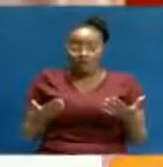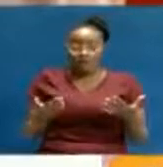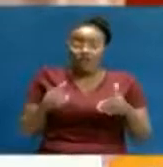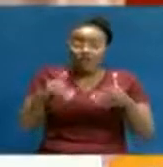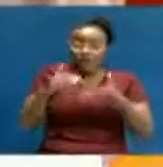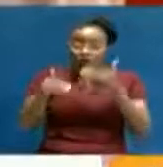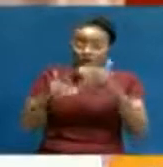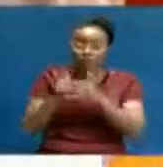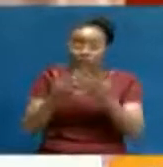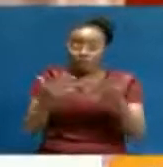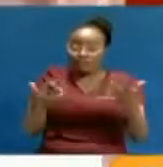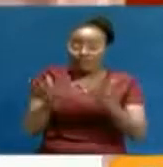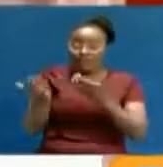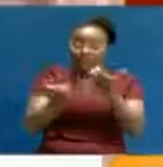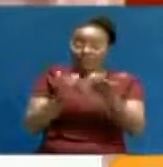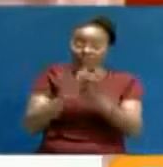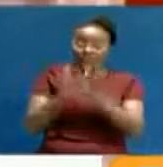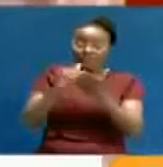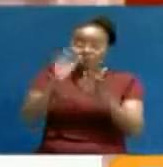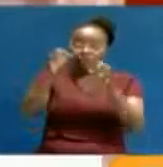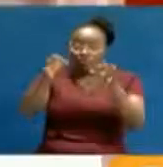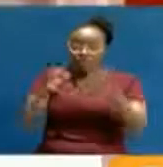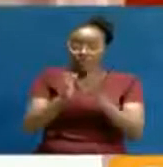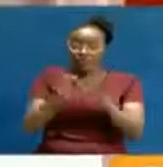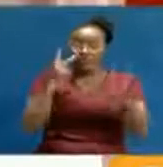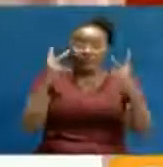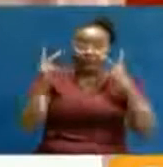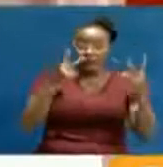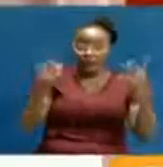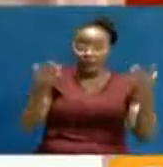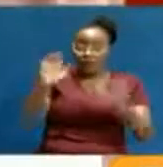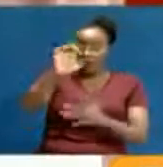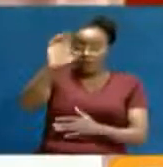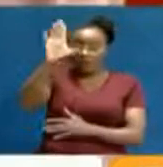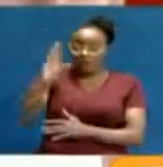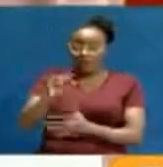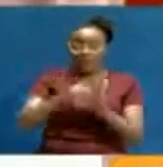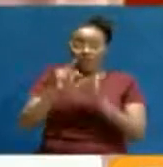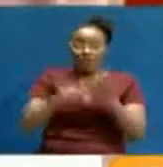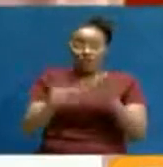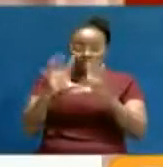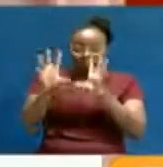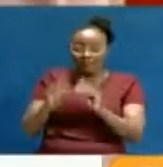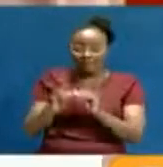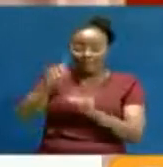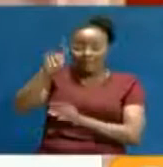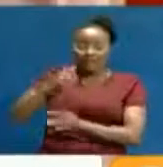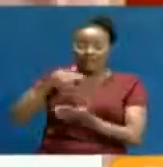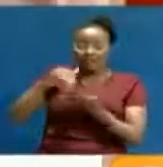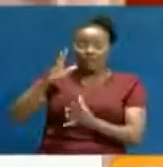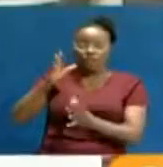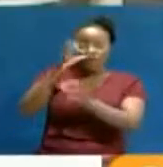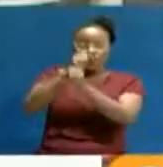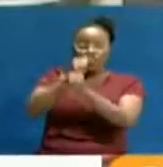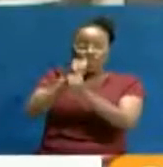our assets, our businesses more transparent, searchable and visible across East Africa. In short, we must create more trust in